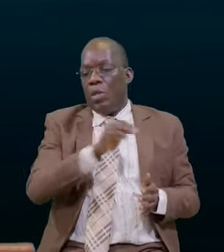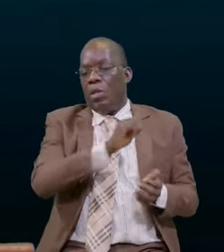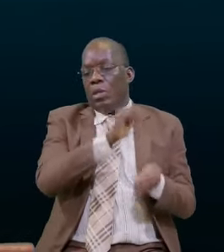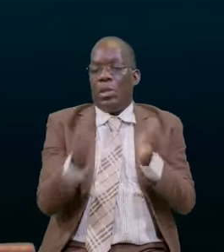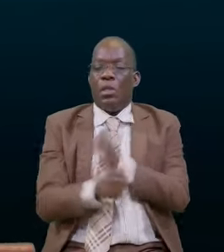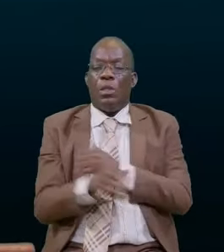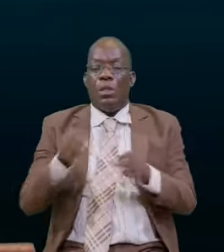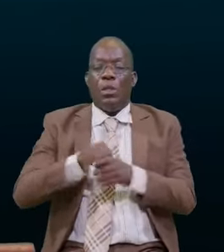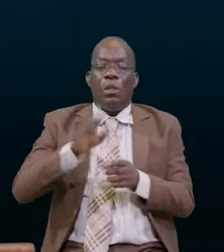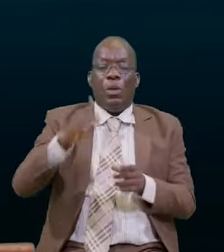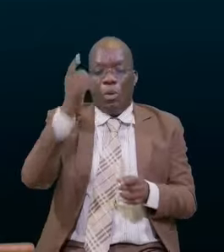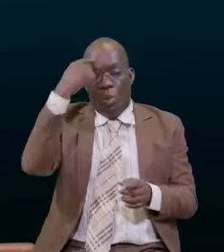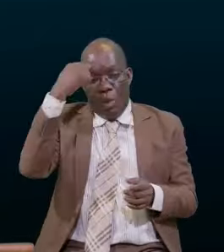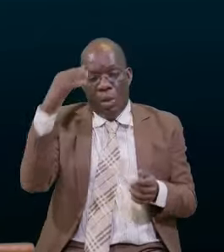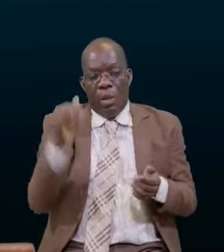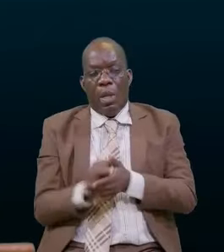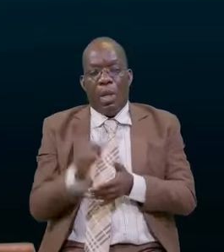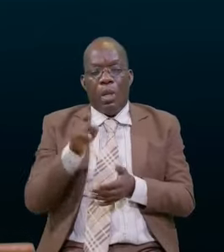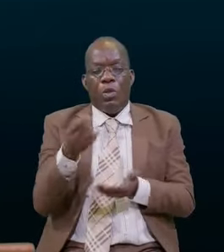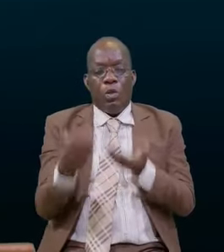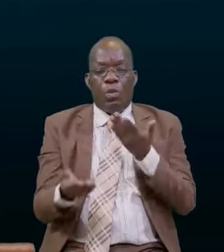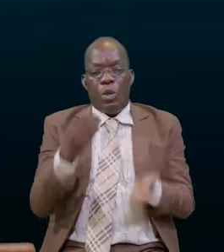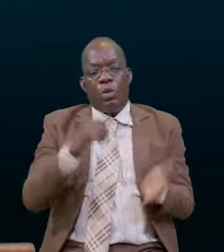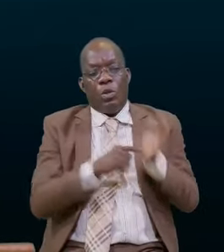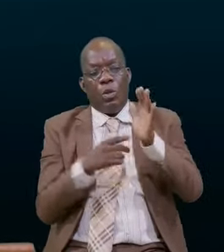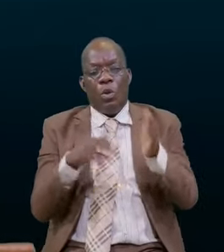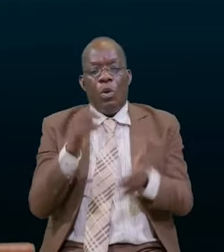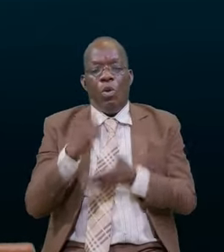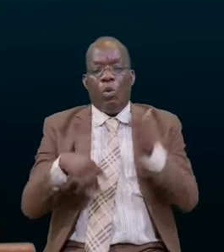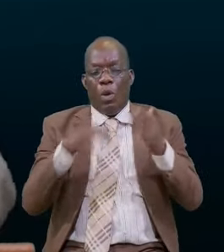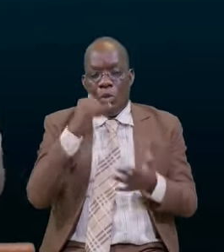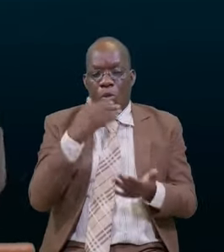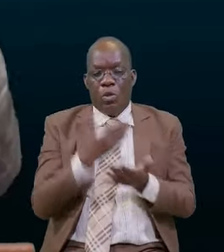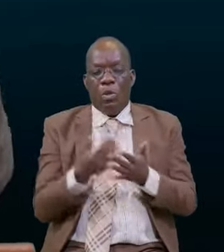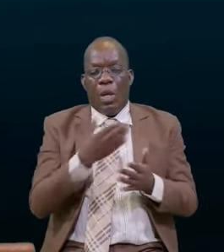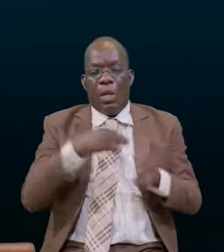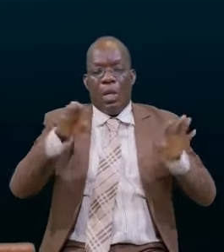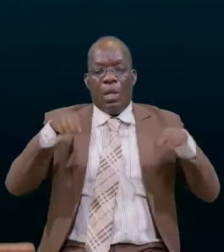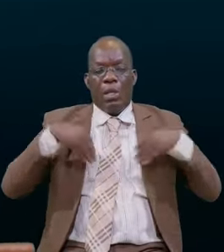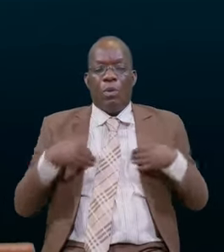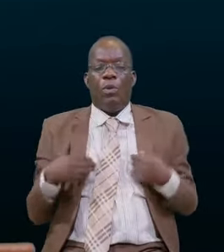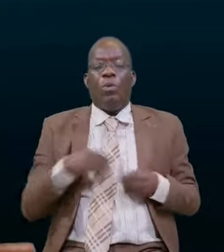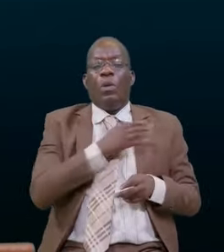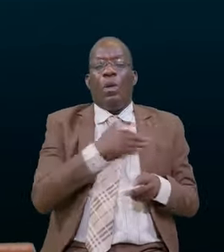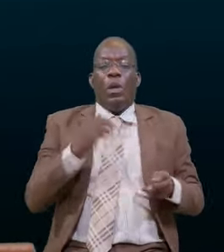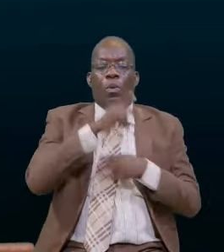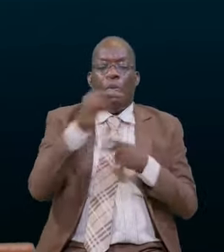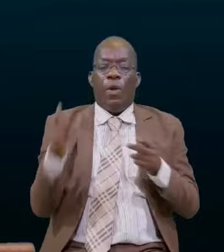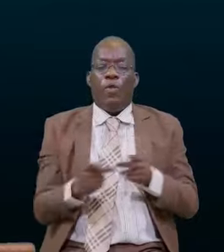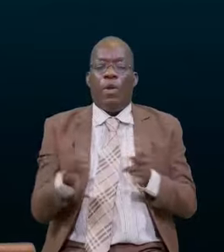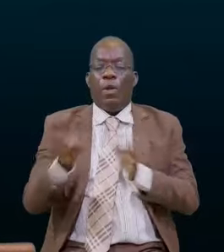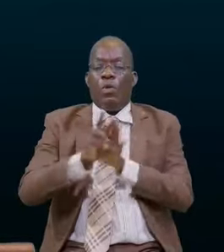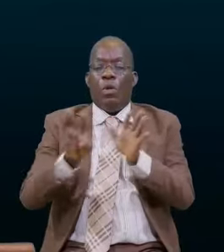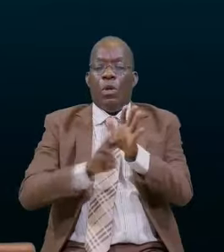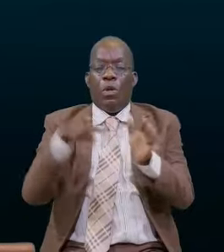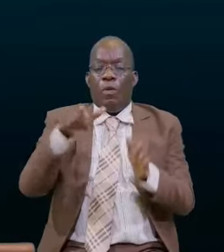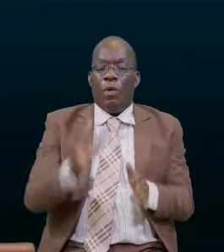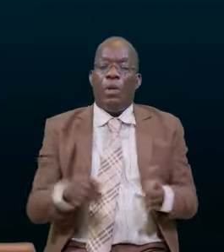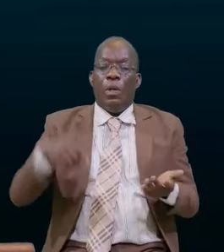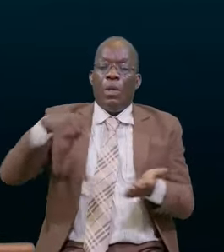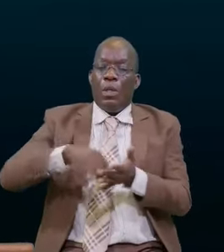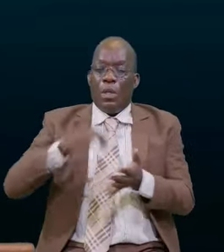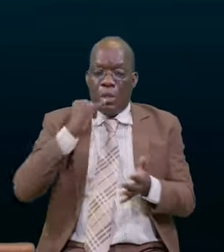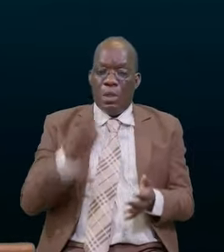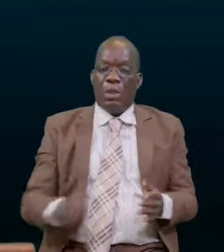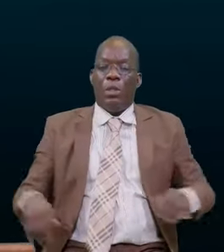prove what is not good and acceptable and perfect will of God this is the challenge that Lord is given to us this is